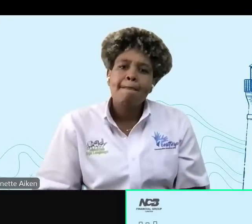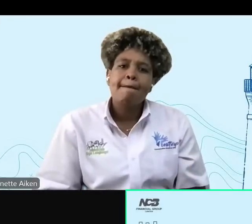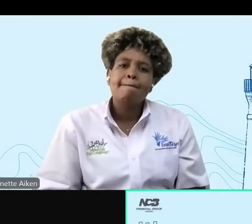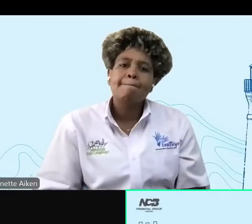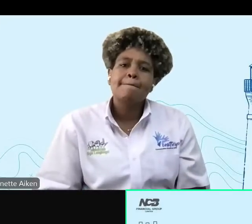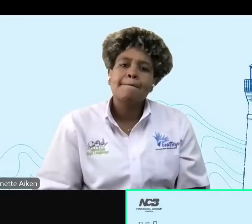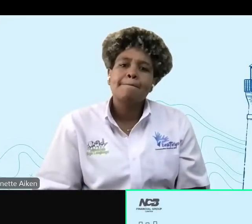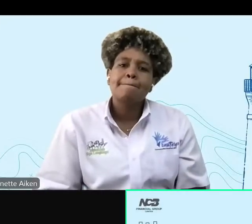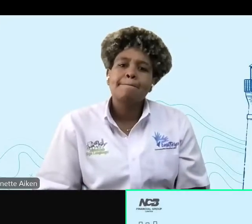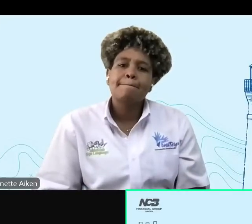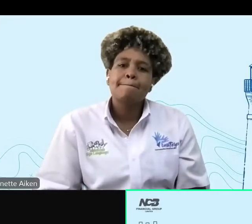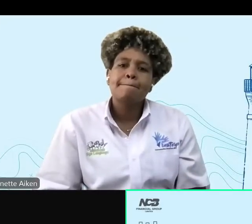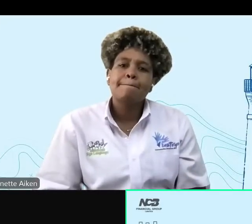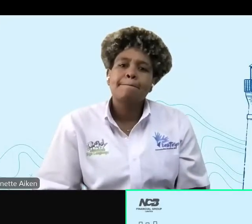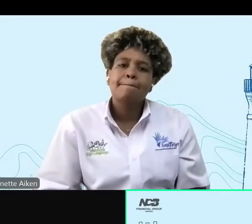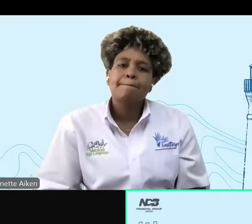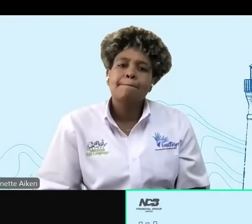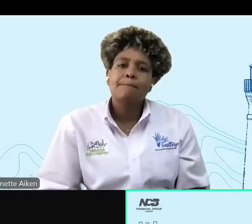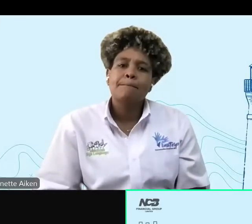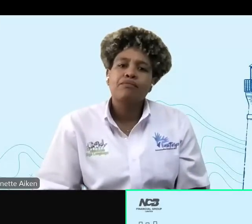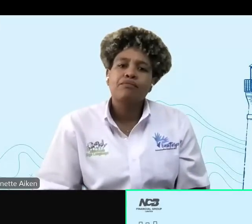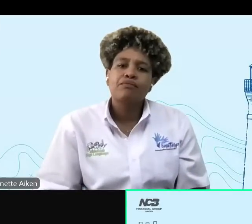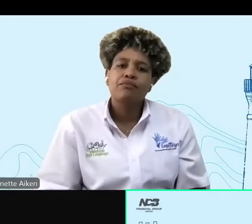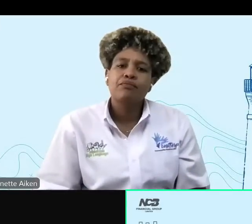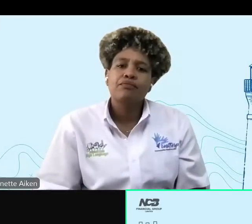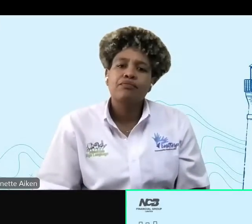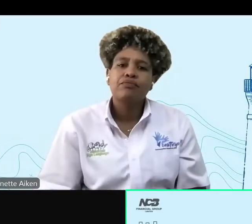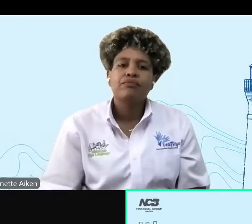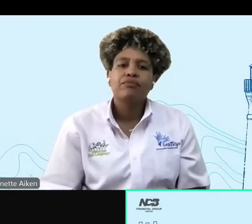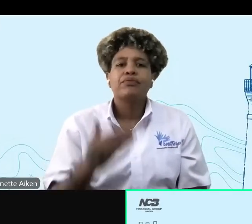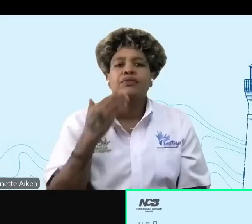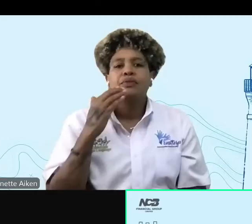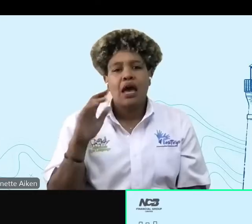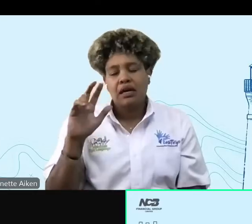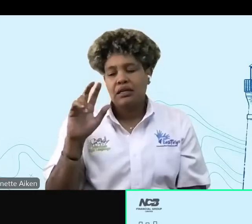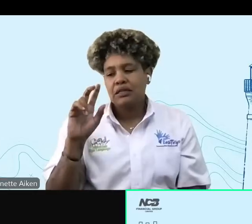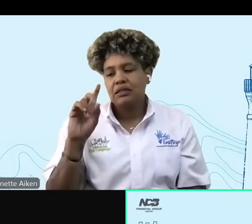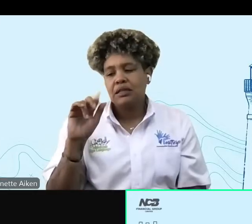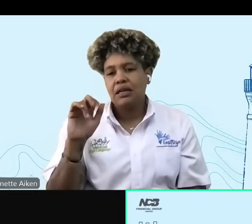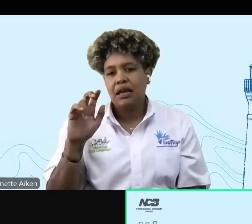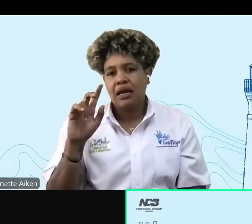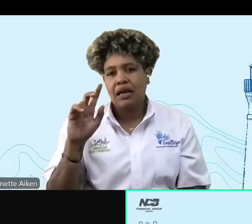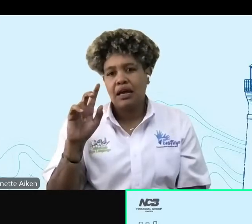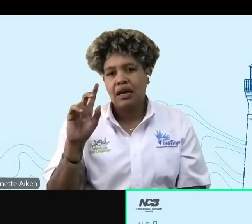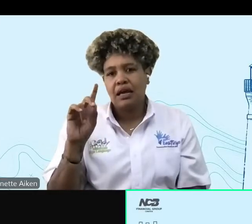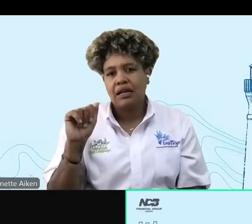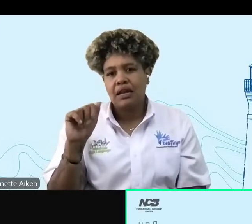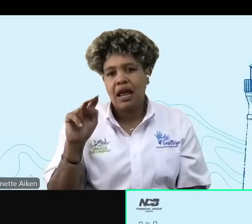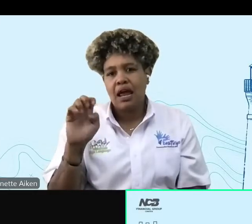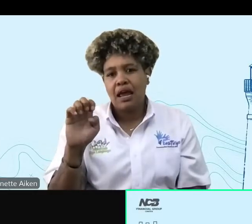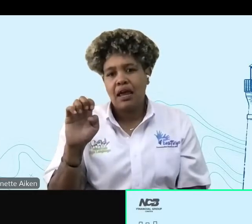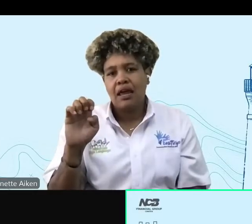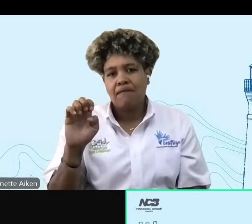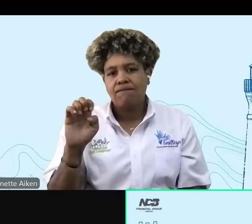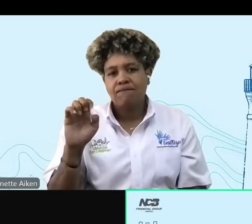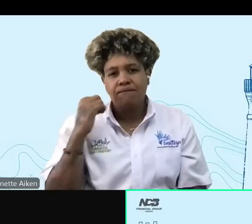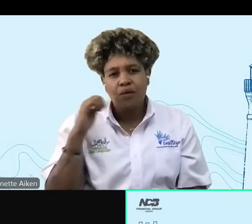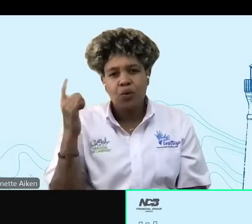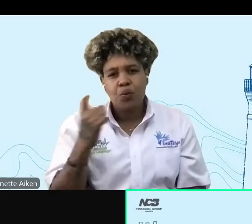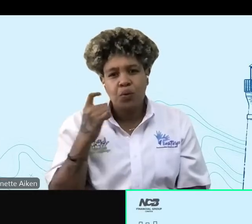And thanks, David, for the question. In terms of the ECL movement, it's really spread